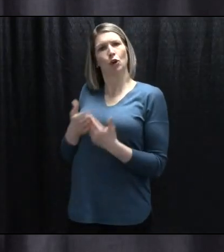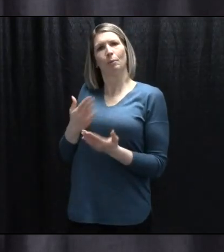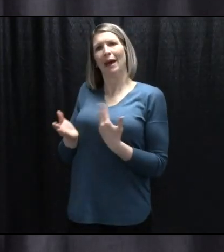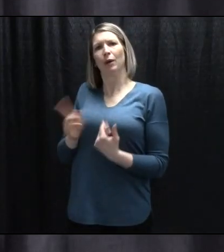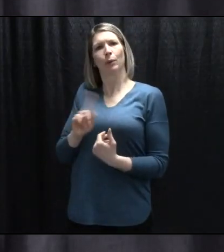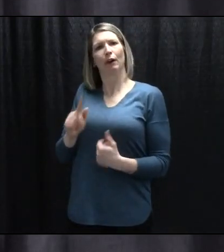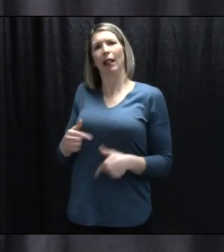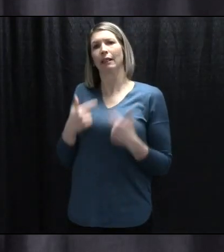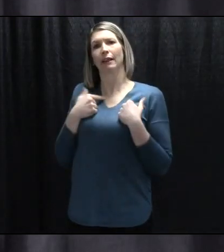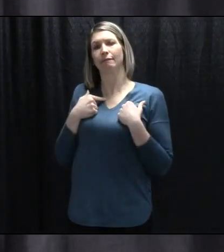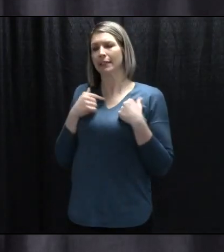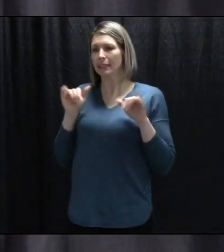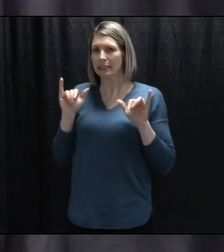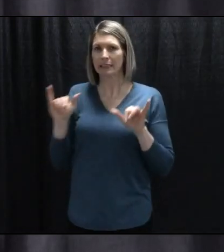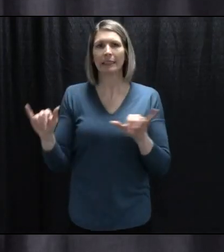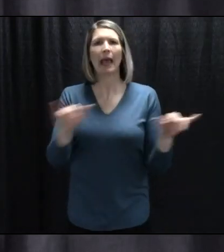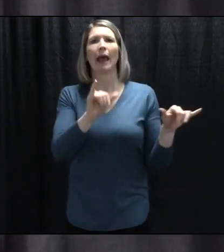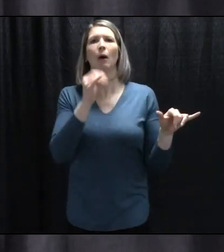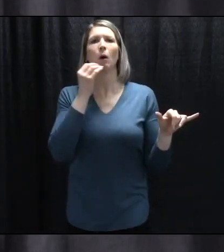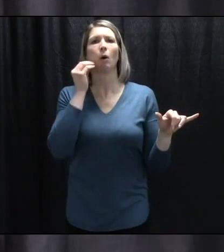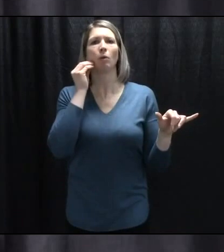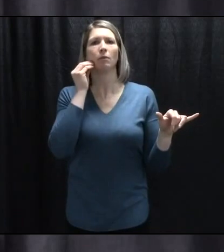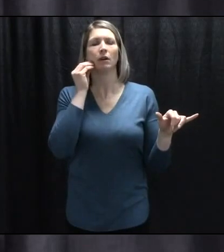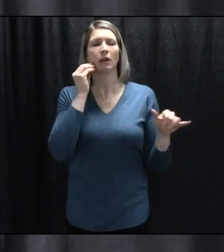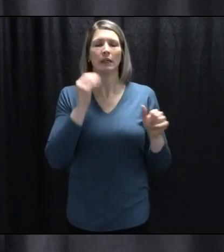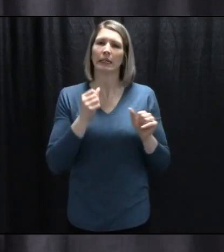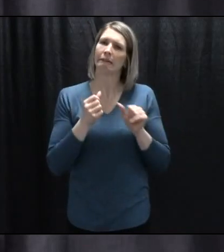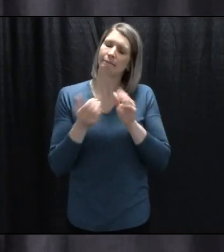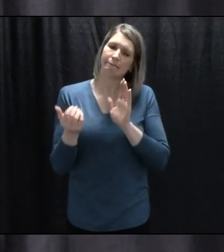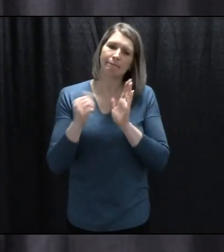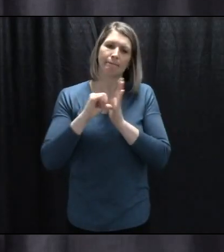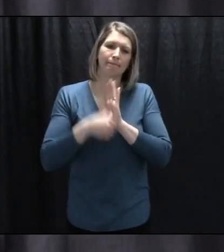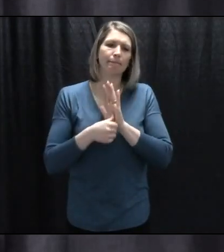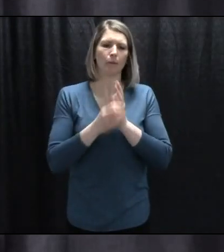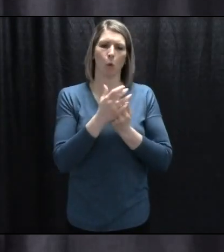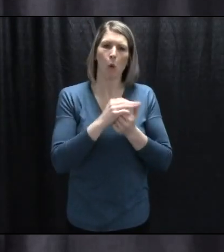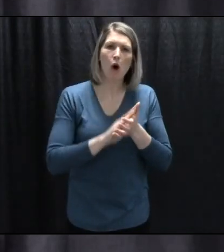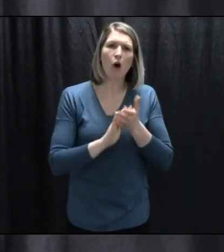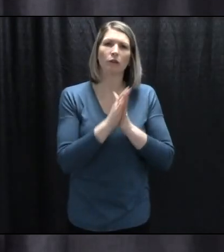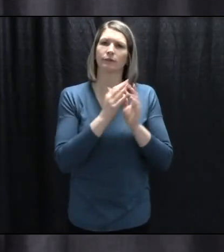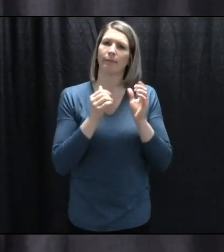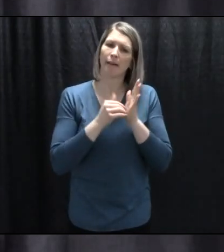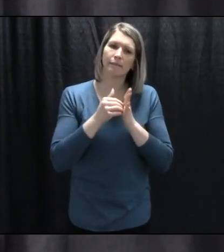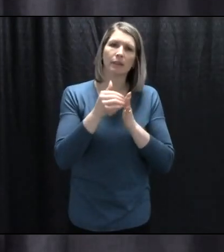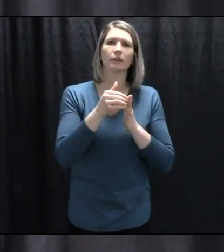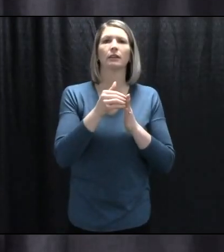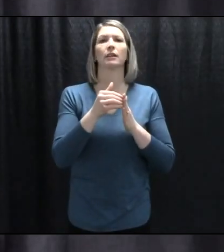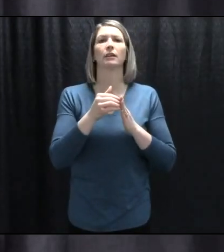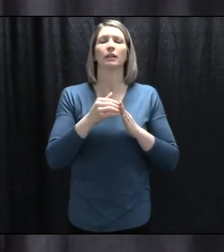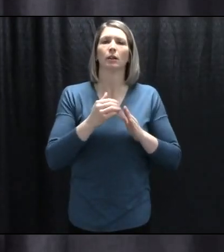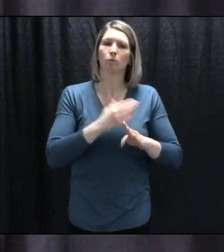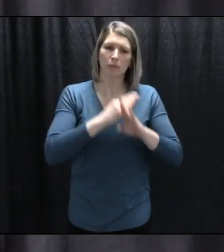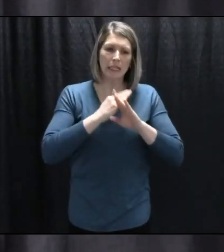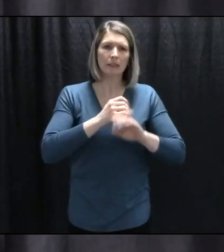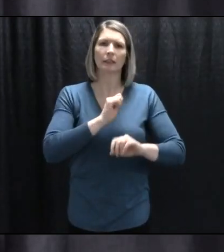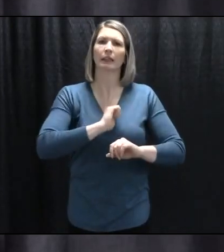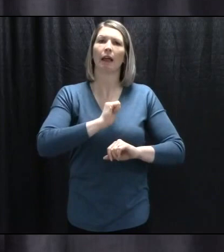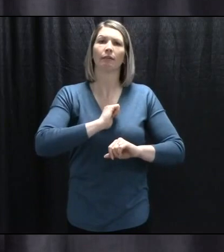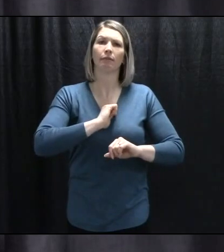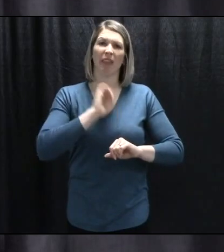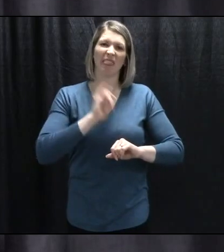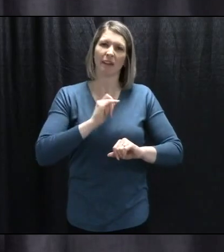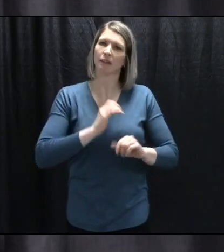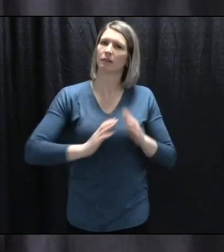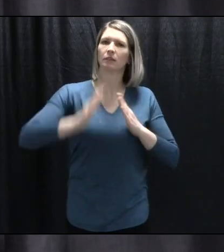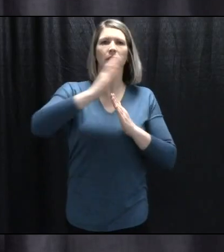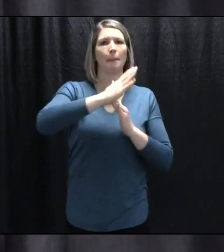socially distancing when we are out, making sure we're washing our hands very carefully, and all of those things to protect ourselves. That's the most